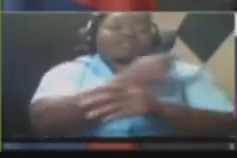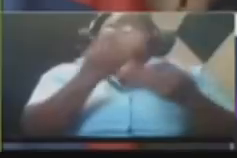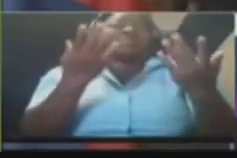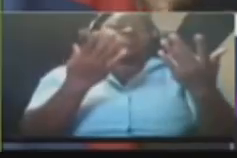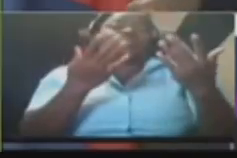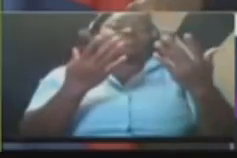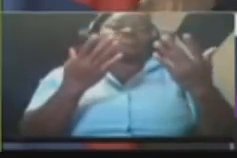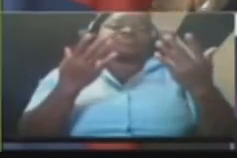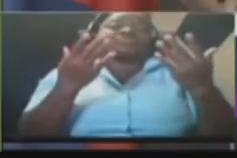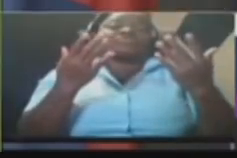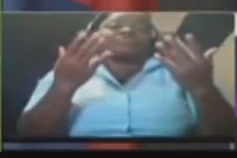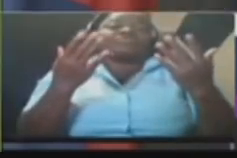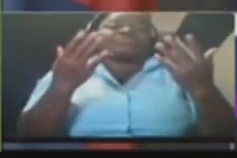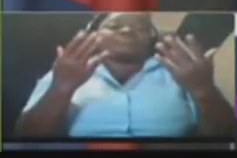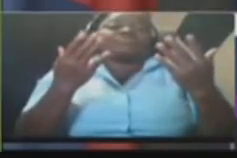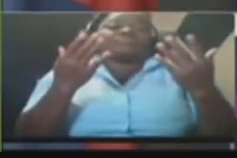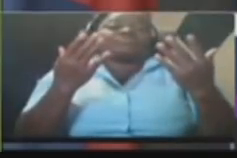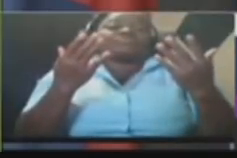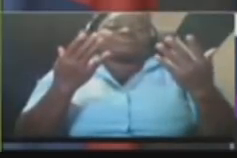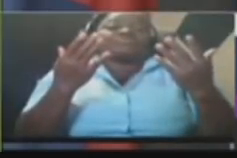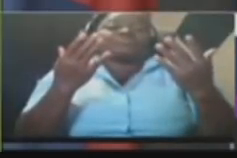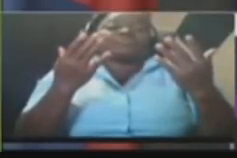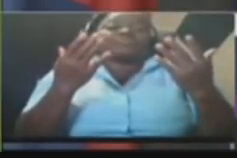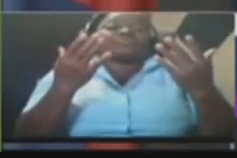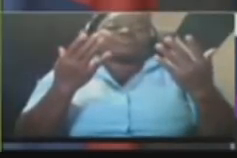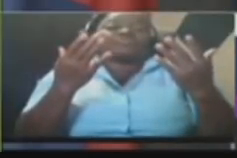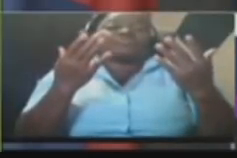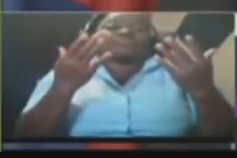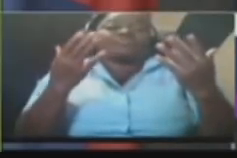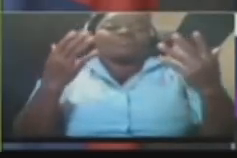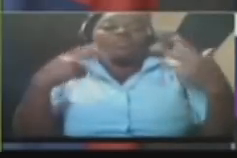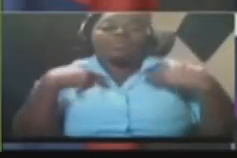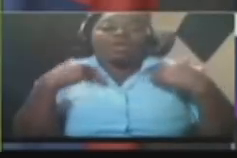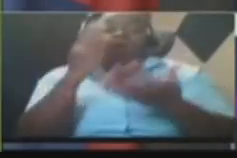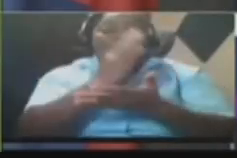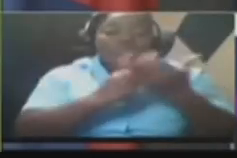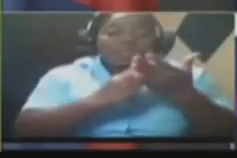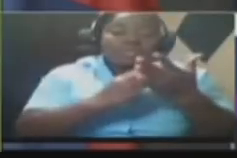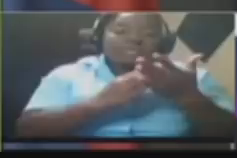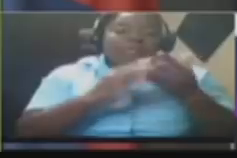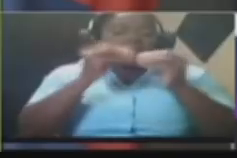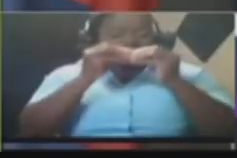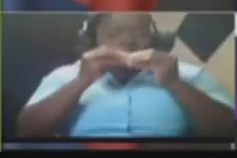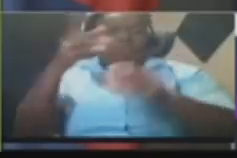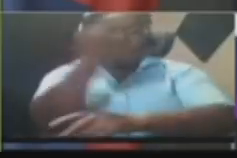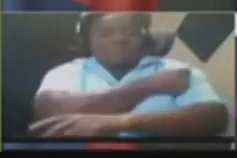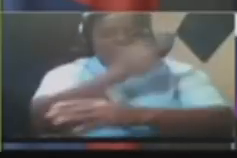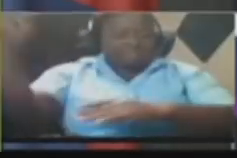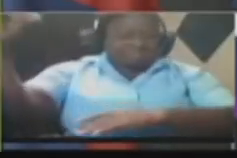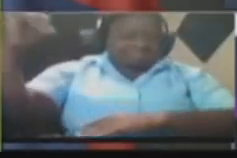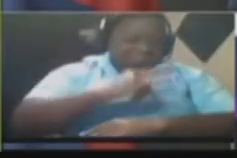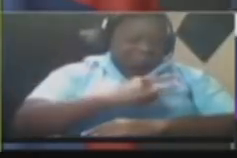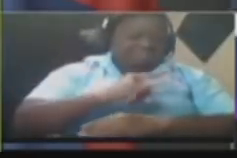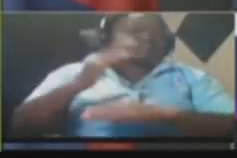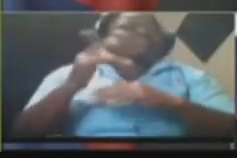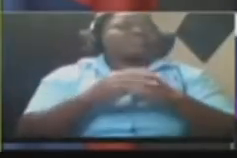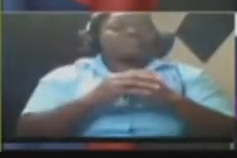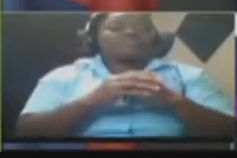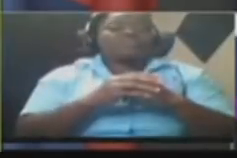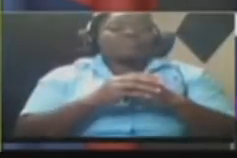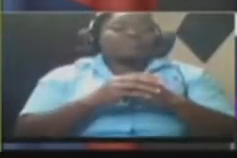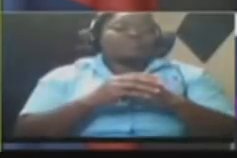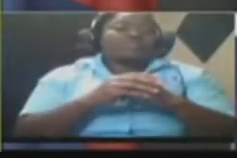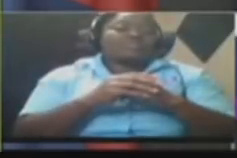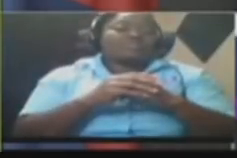While we are using up these vaccines, we have 1 or 2 streams of vaccines coming in, and we hope. But you know,